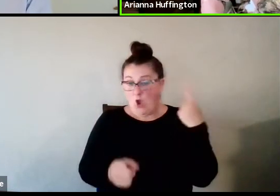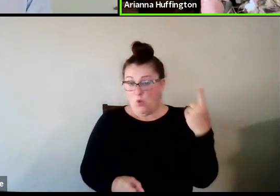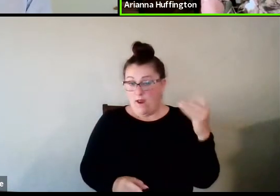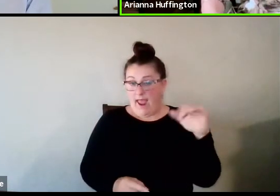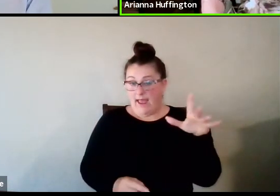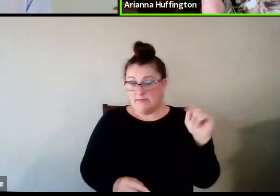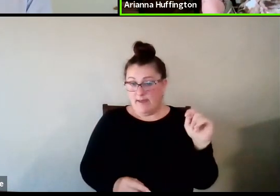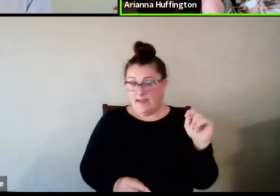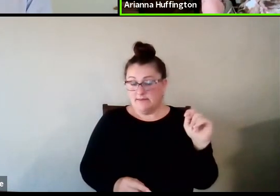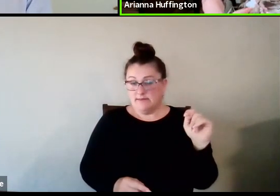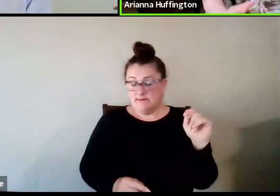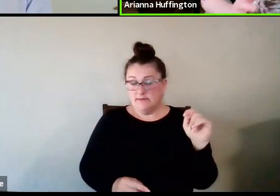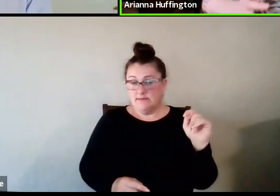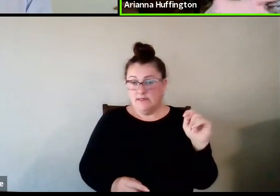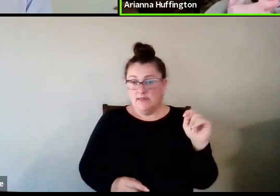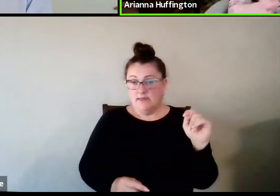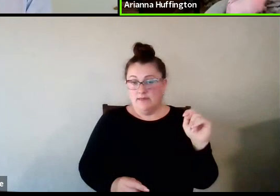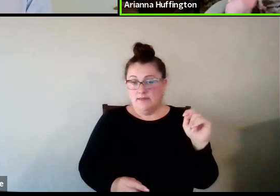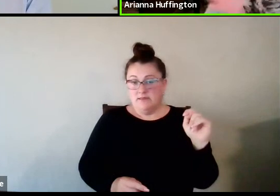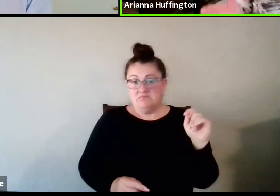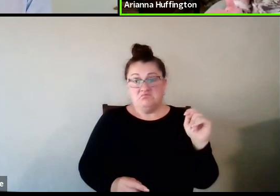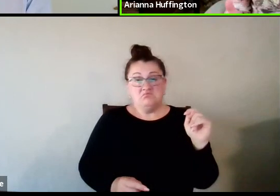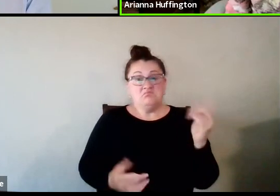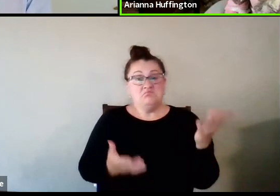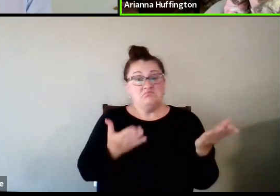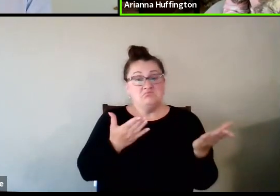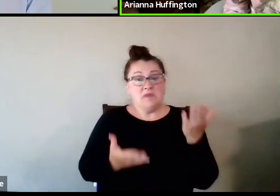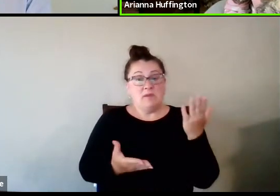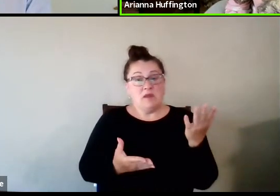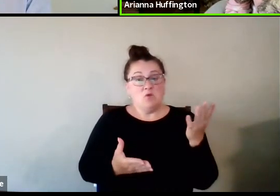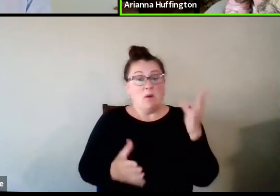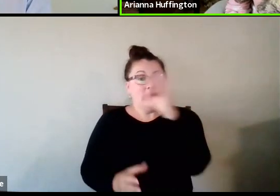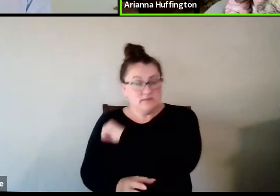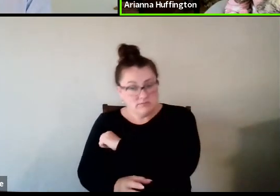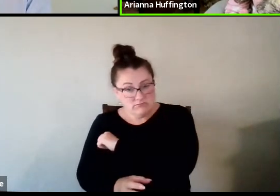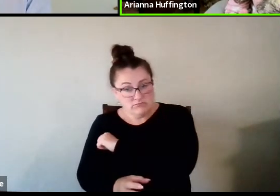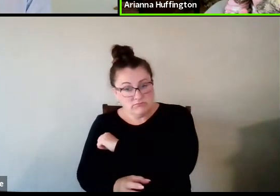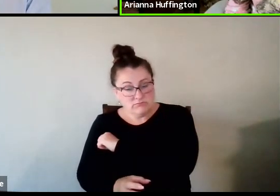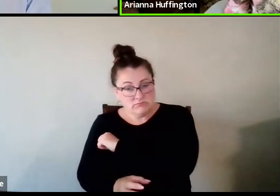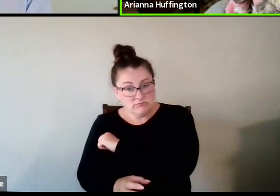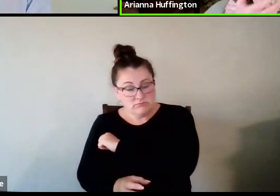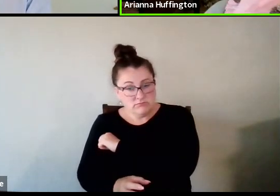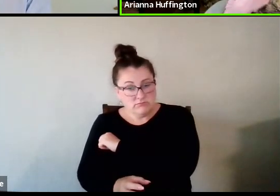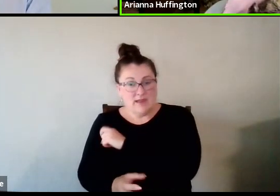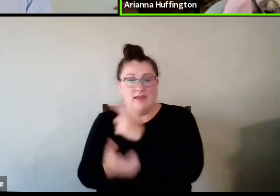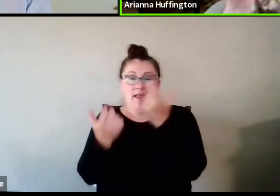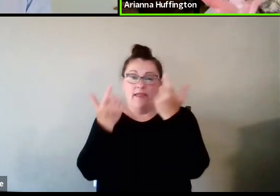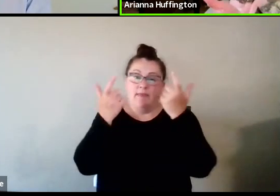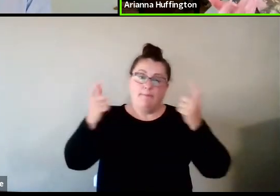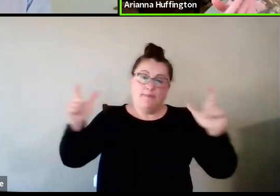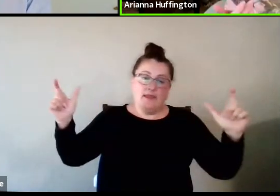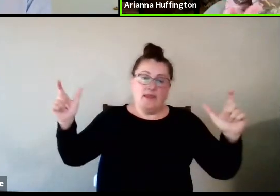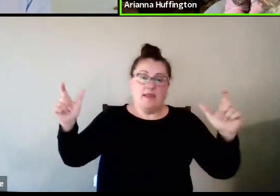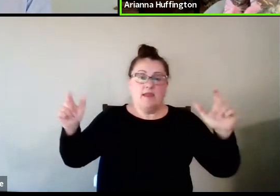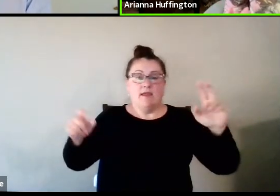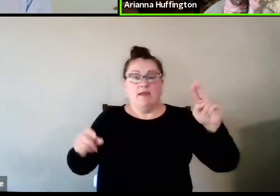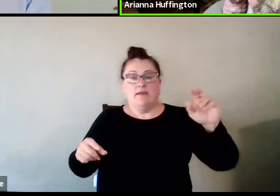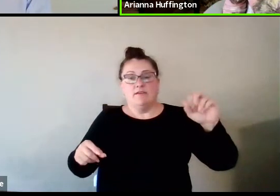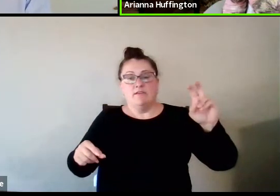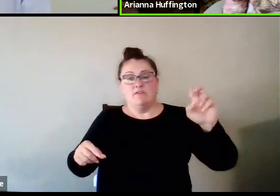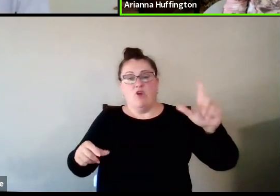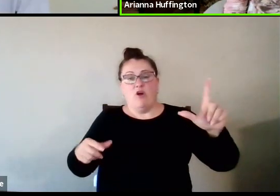aspect may just kind of miss the big noble